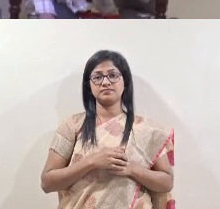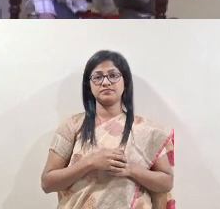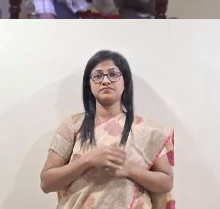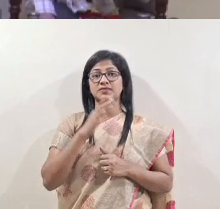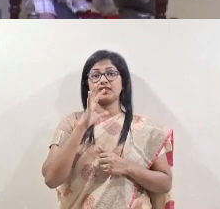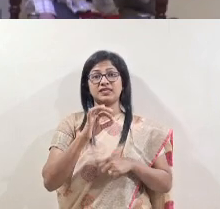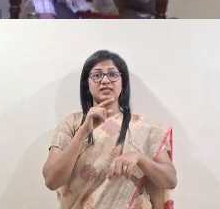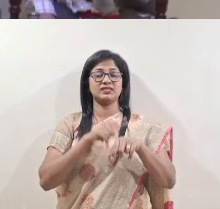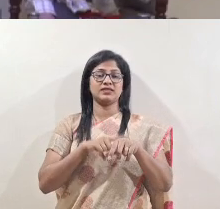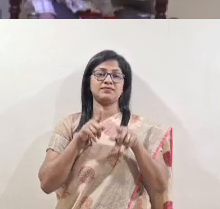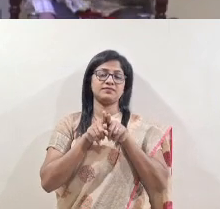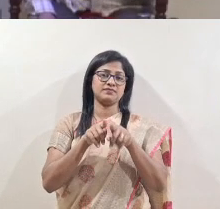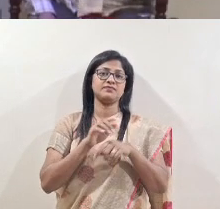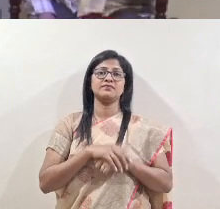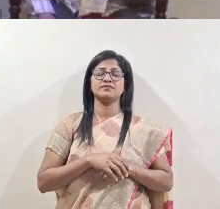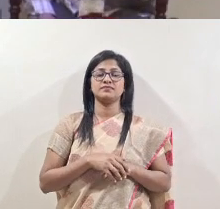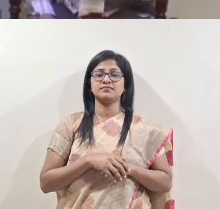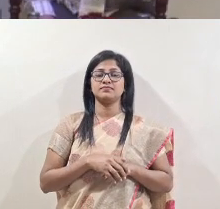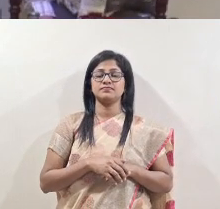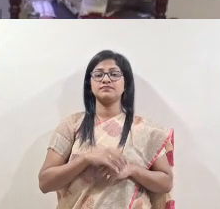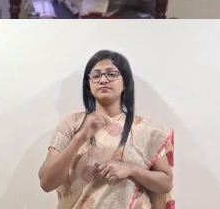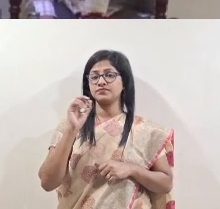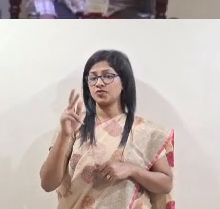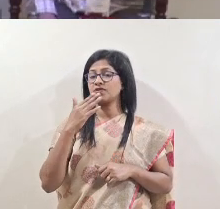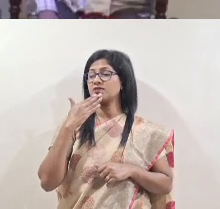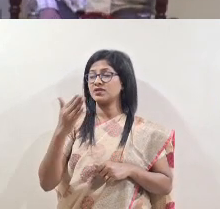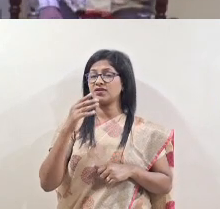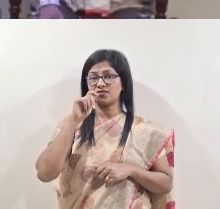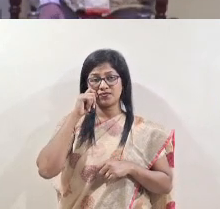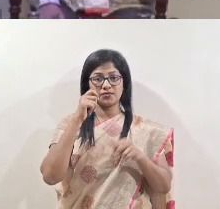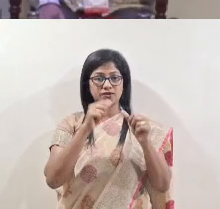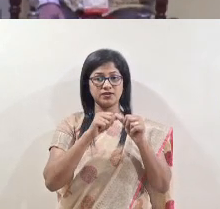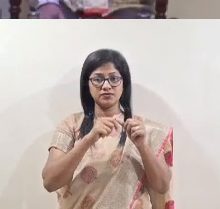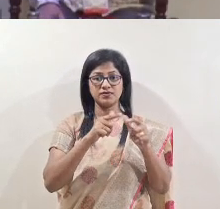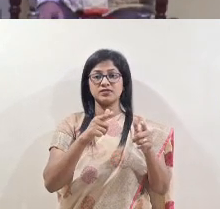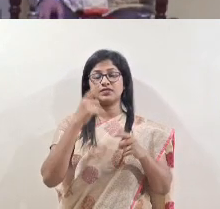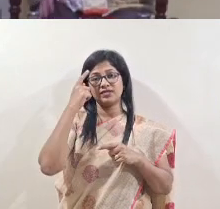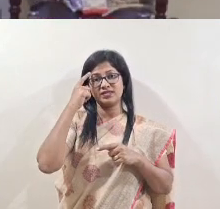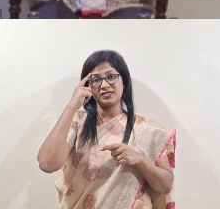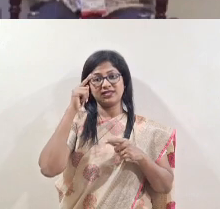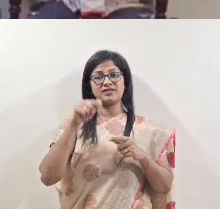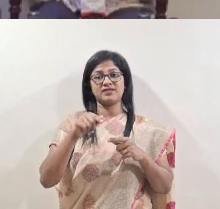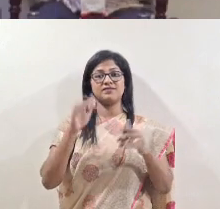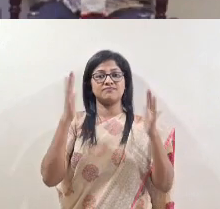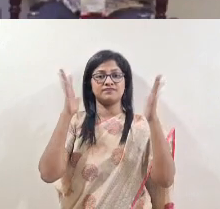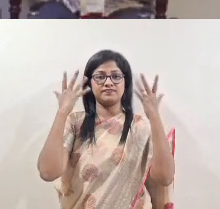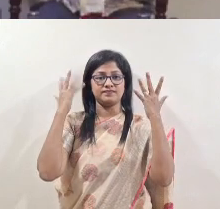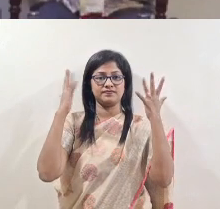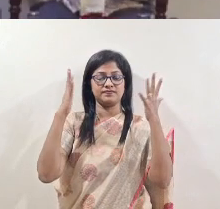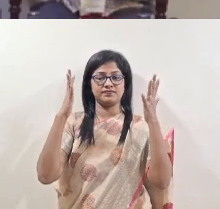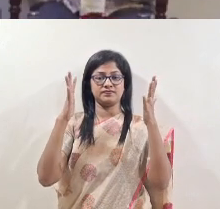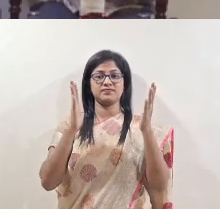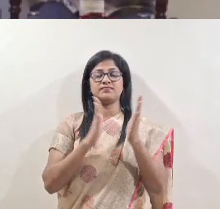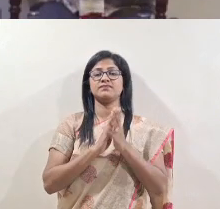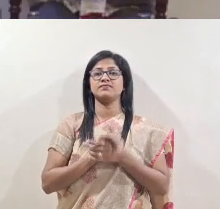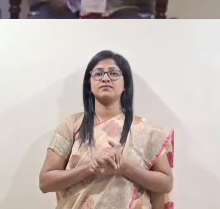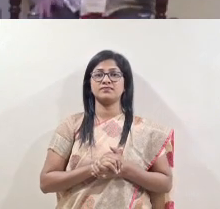real time scenarios. Thank you, Mr. Anuj. I think let's give him a big hand.